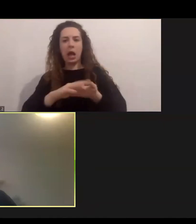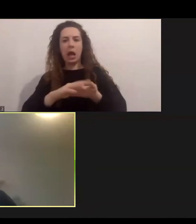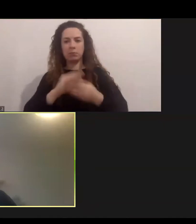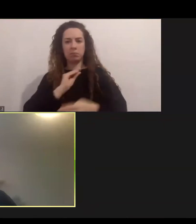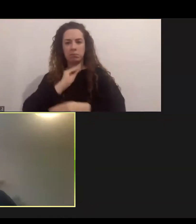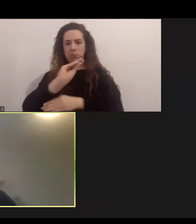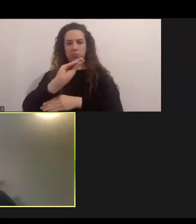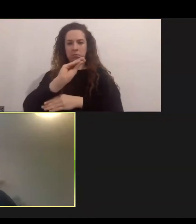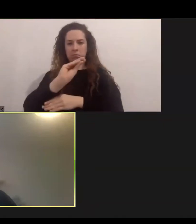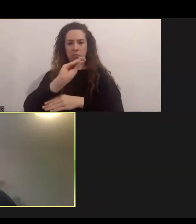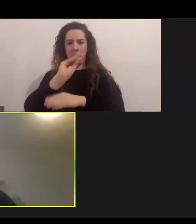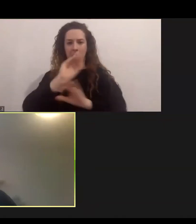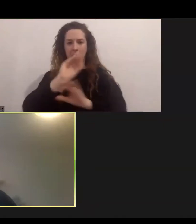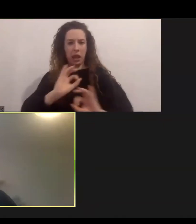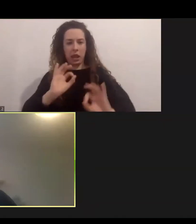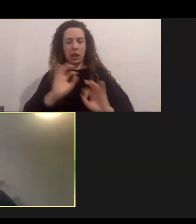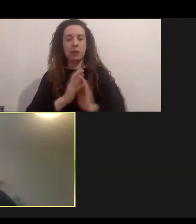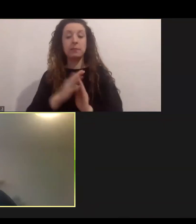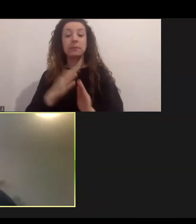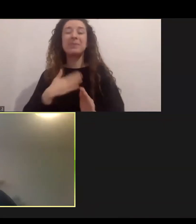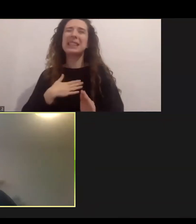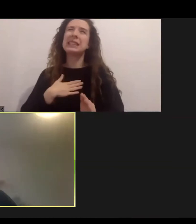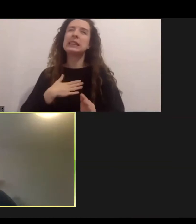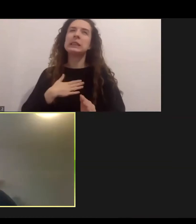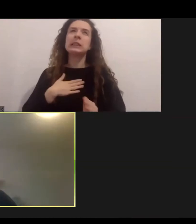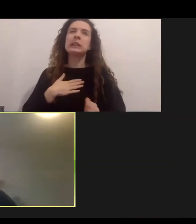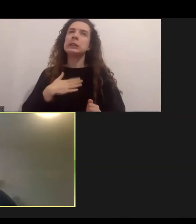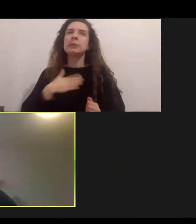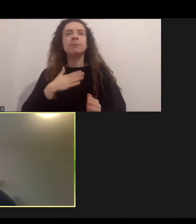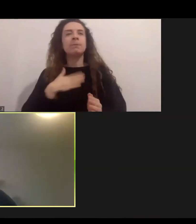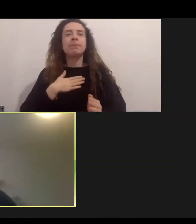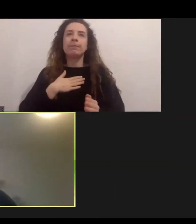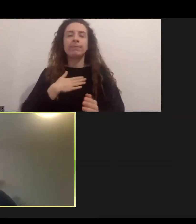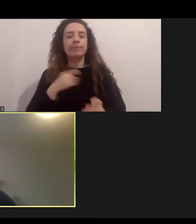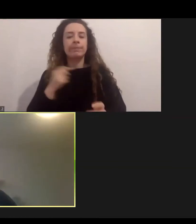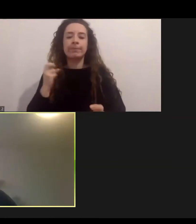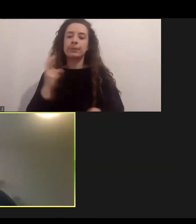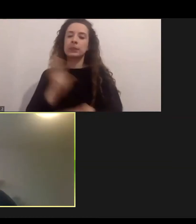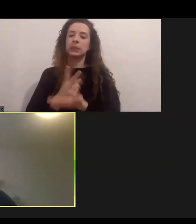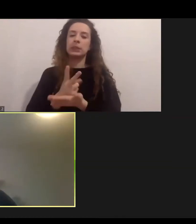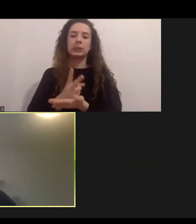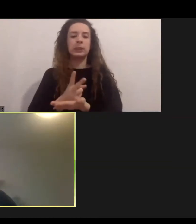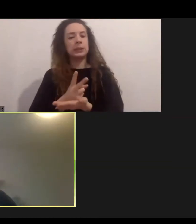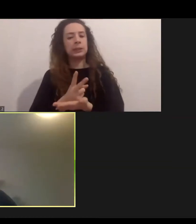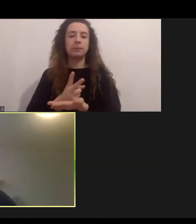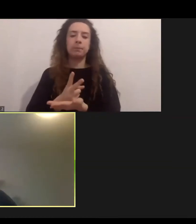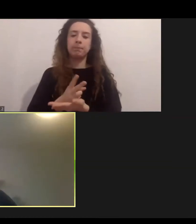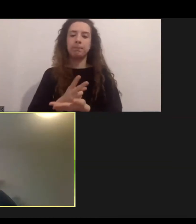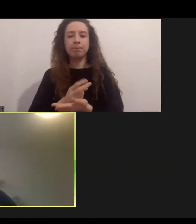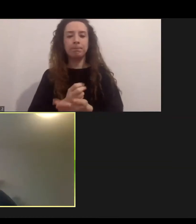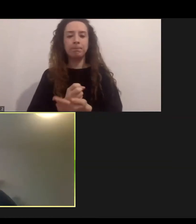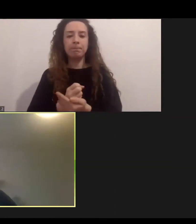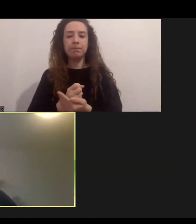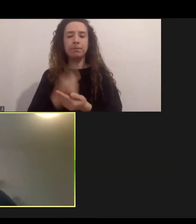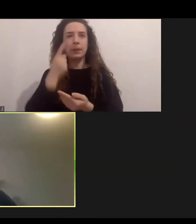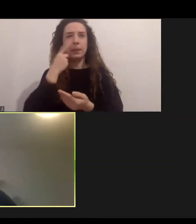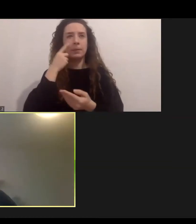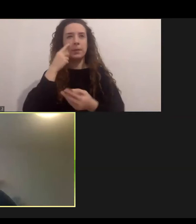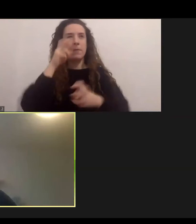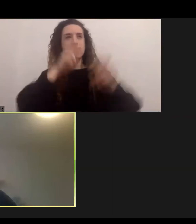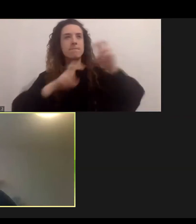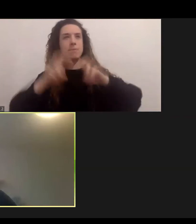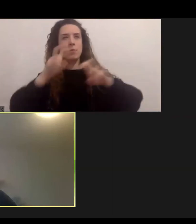Yeah. Francesca, can you explain us what kind of assistive technologies you use? Because it will